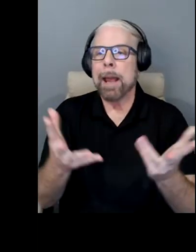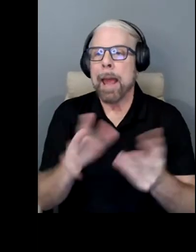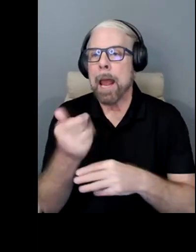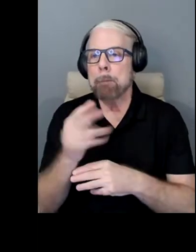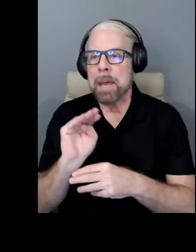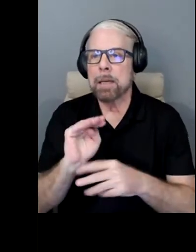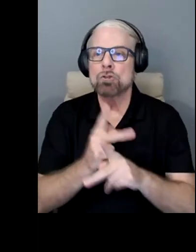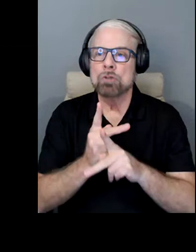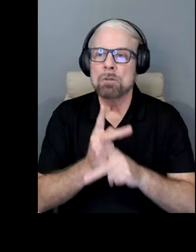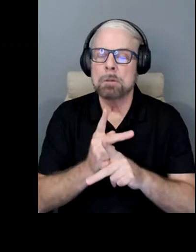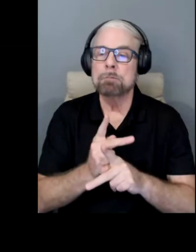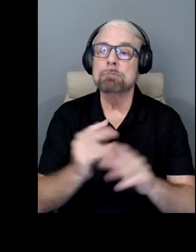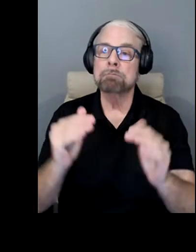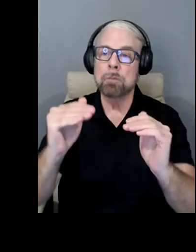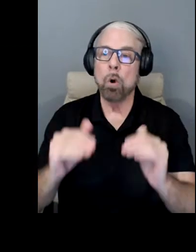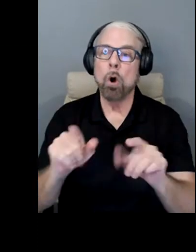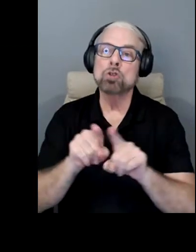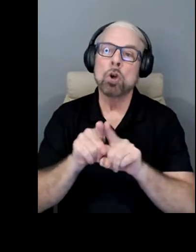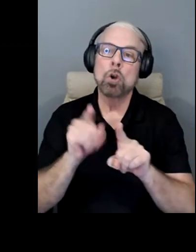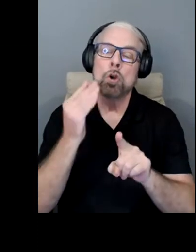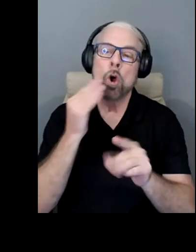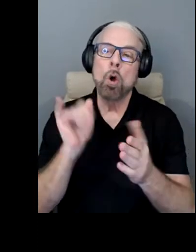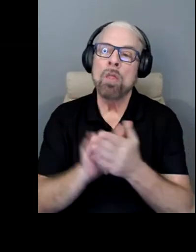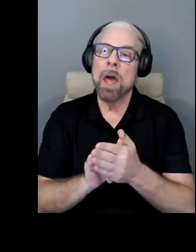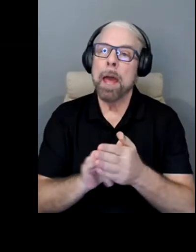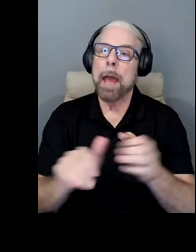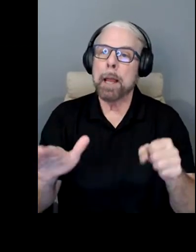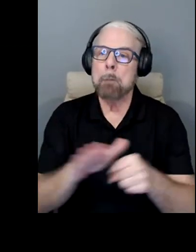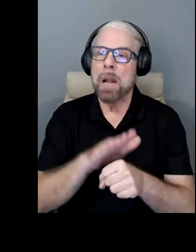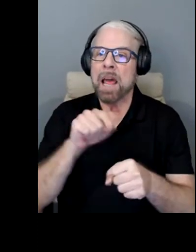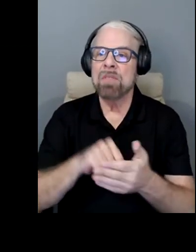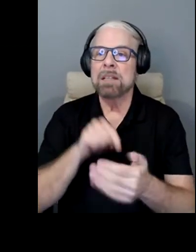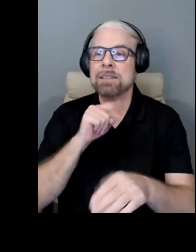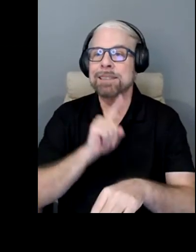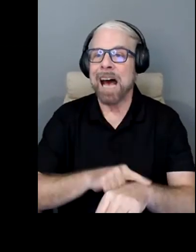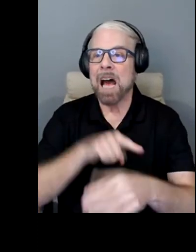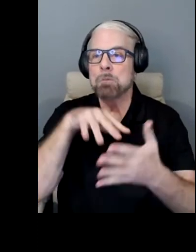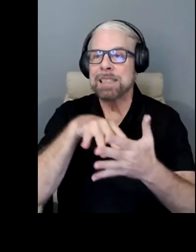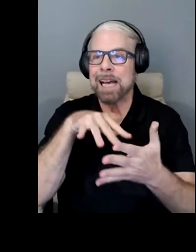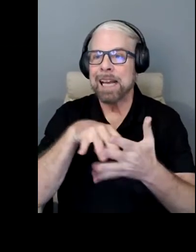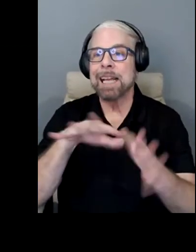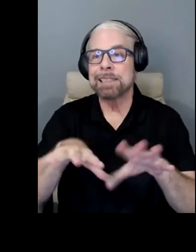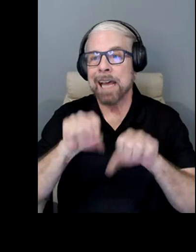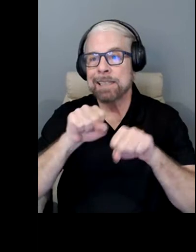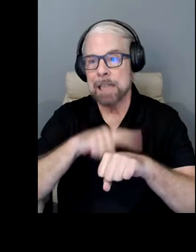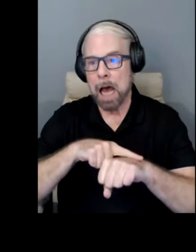And then we also know that completing this time study takes some time. So